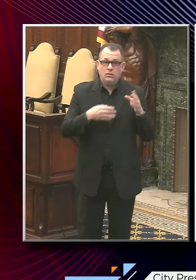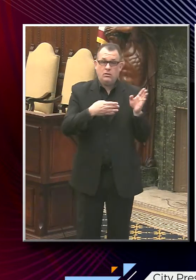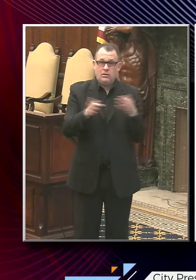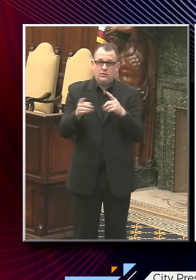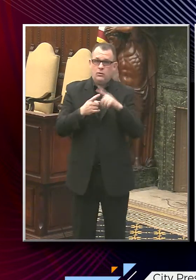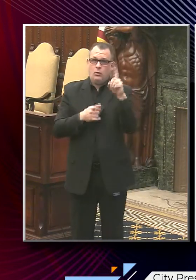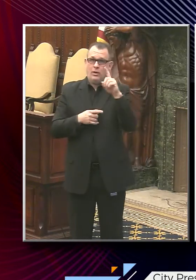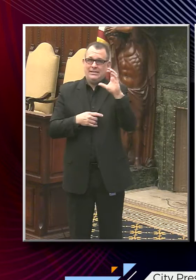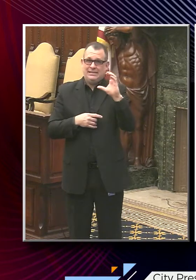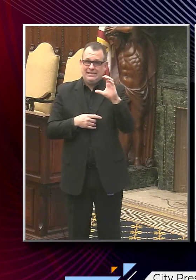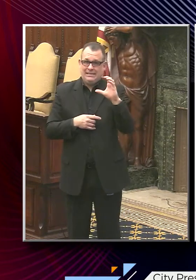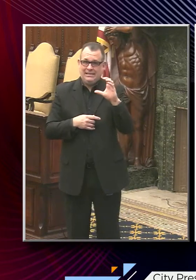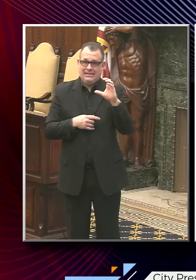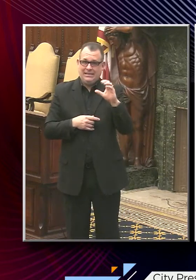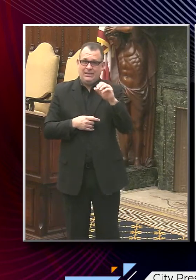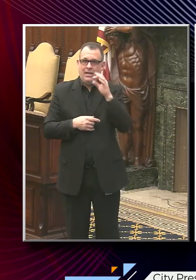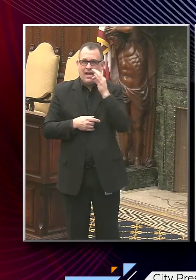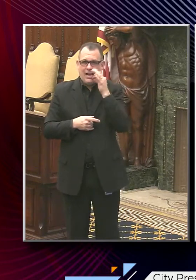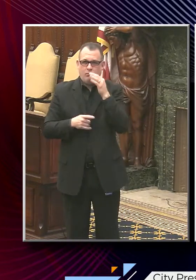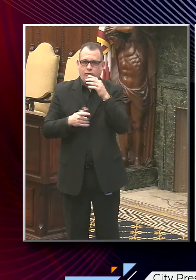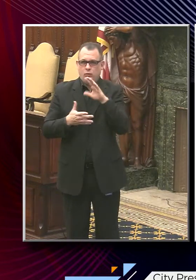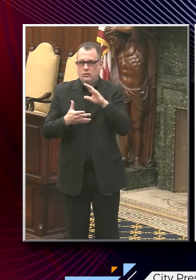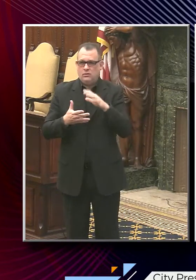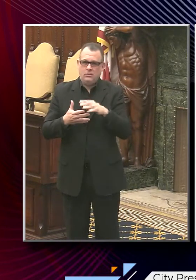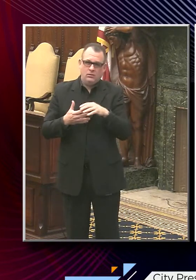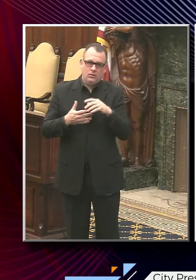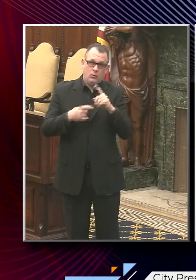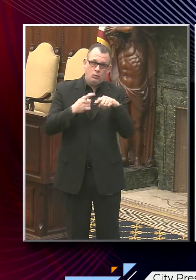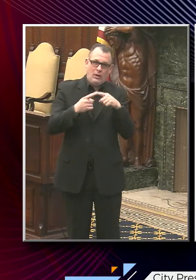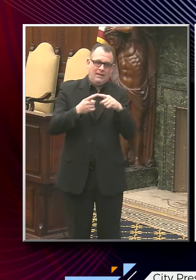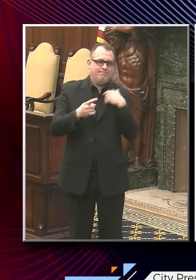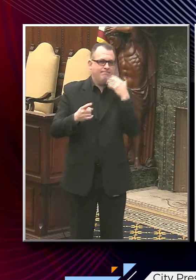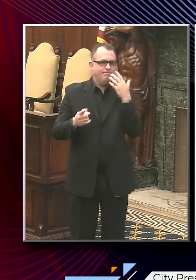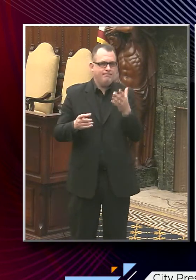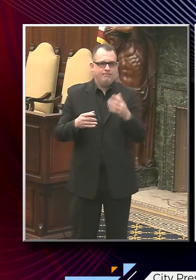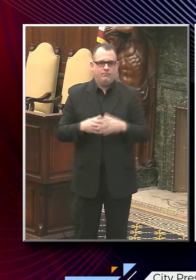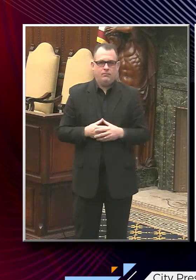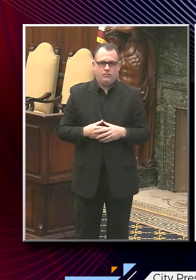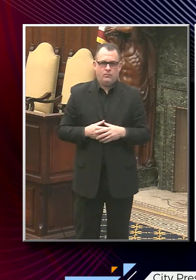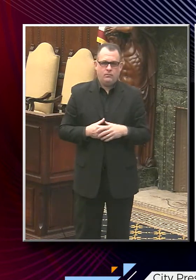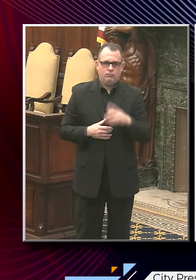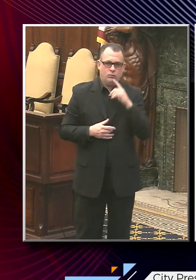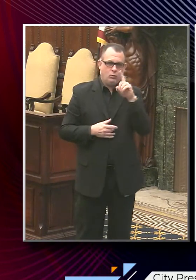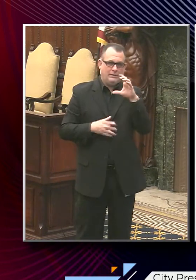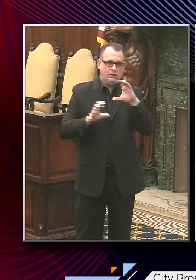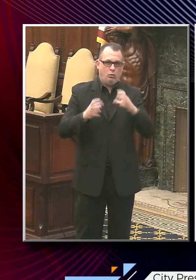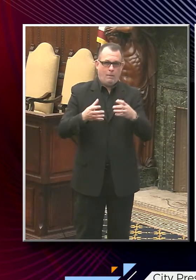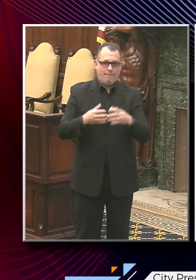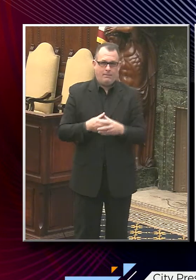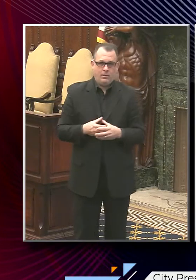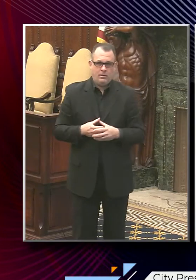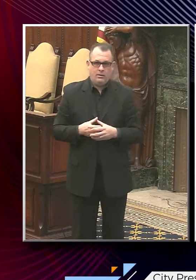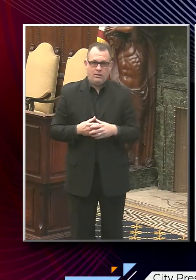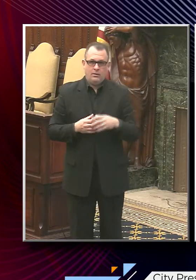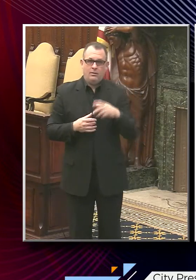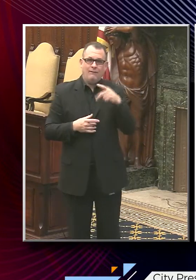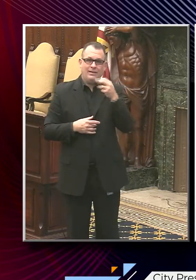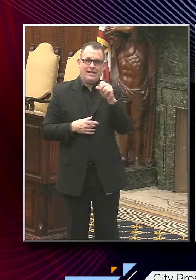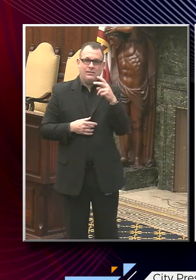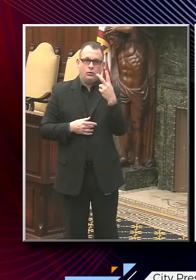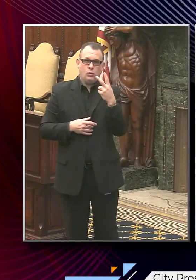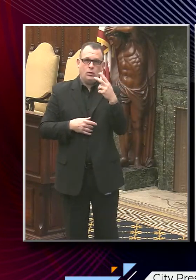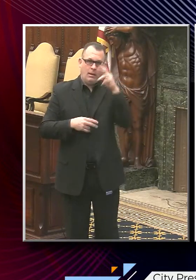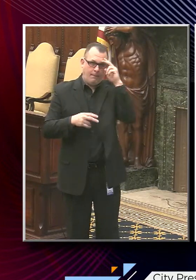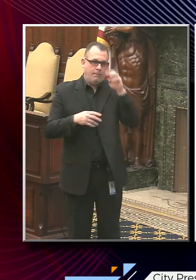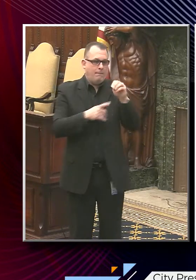1C sometime in April. I can't say when, but sometime in April, we will move to phase 1C, and we'll move to phase 2 on May 1st.